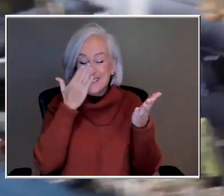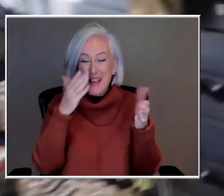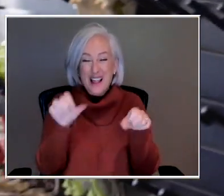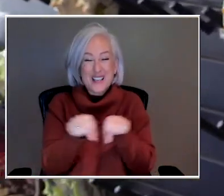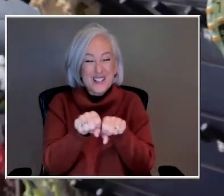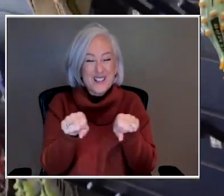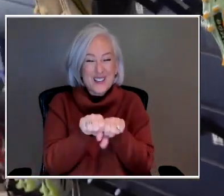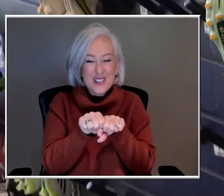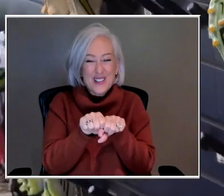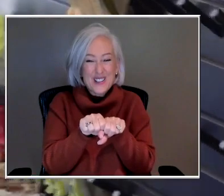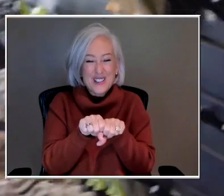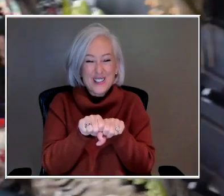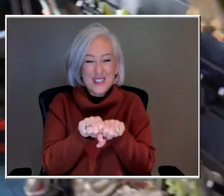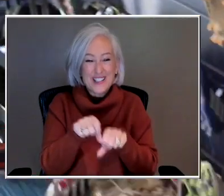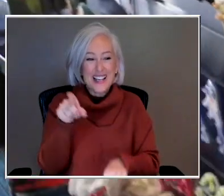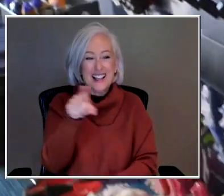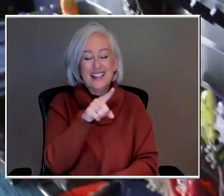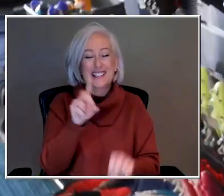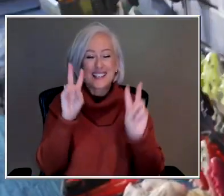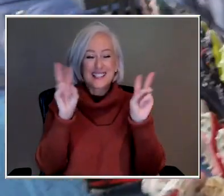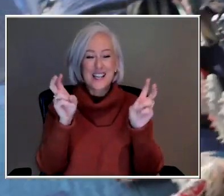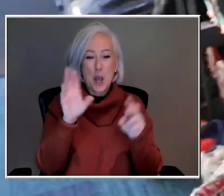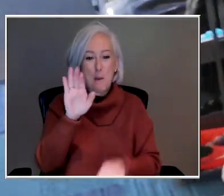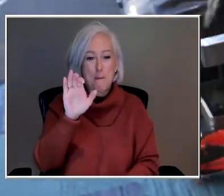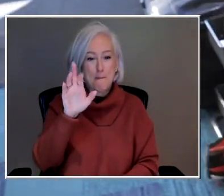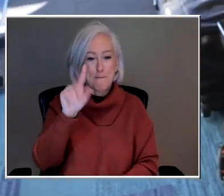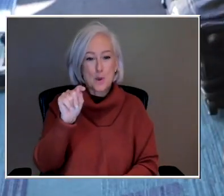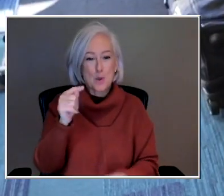our boot room.